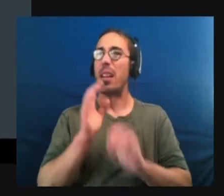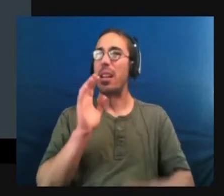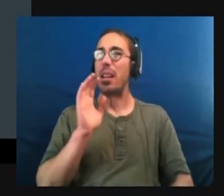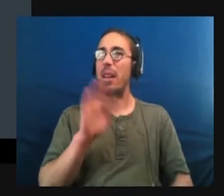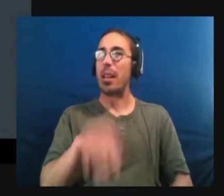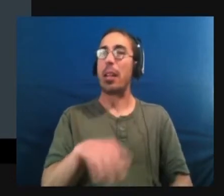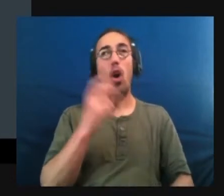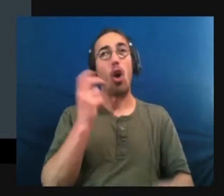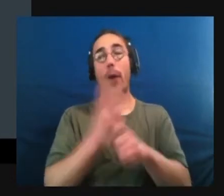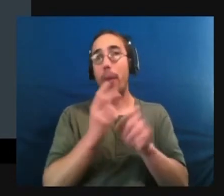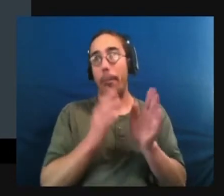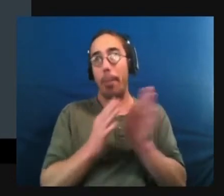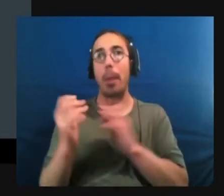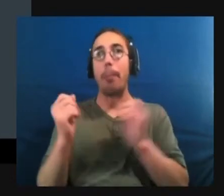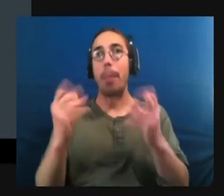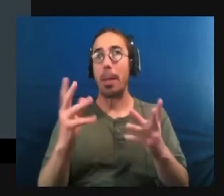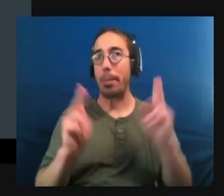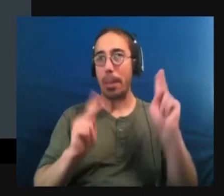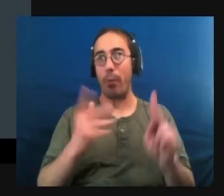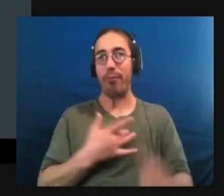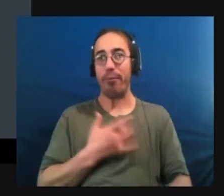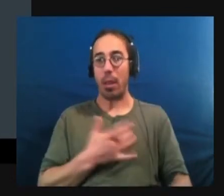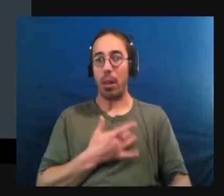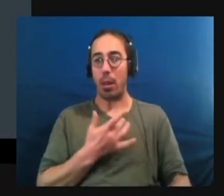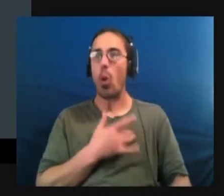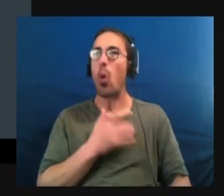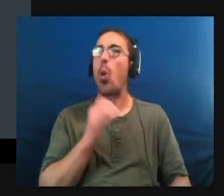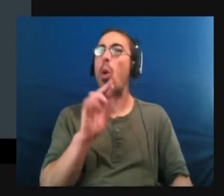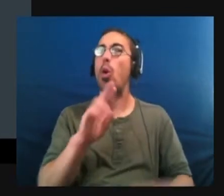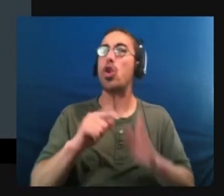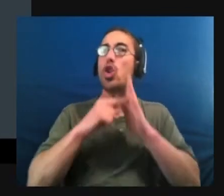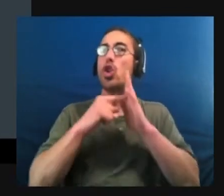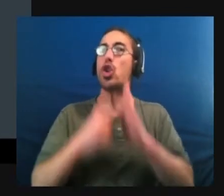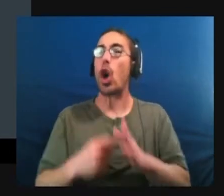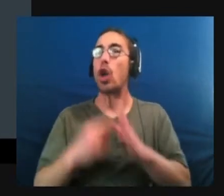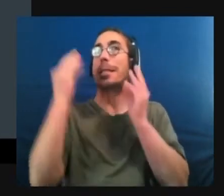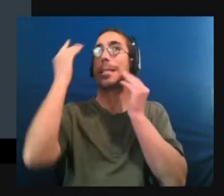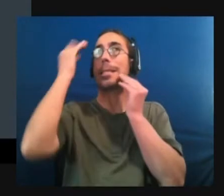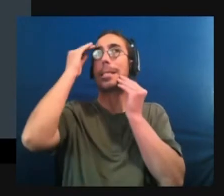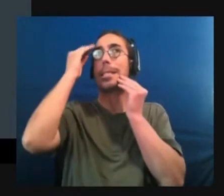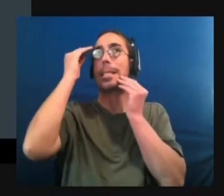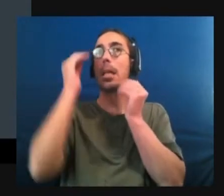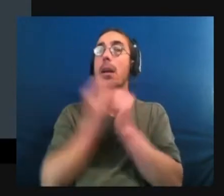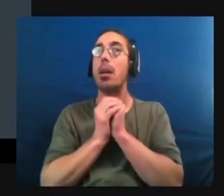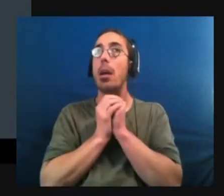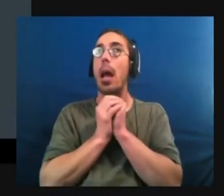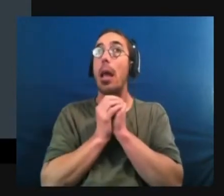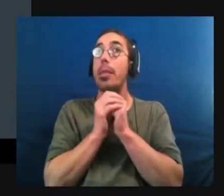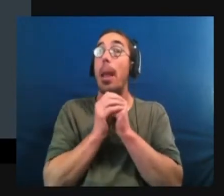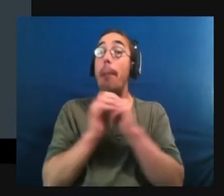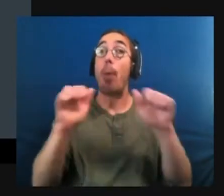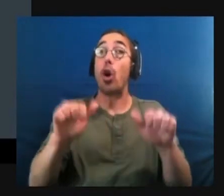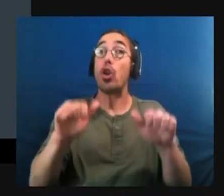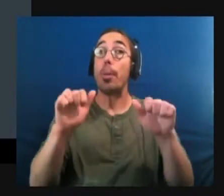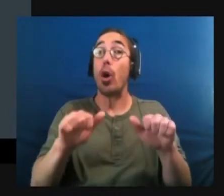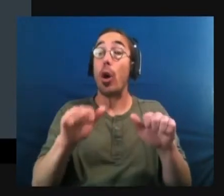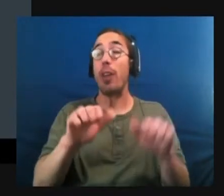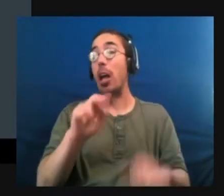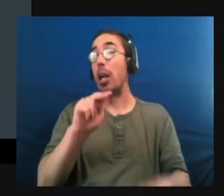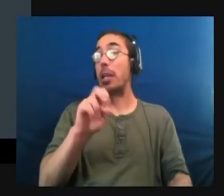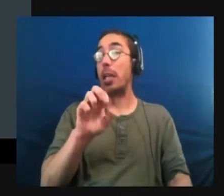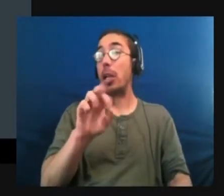of people find or even start to contemplate the possibility of a neurodivergent